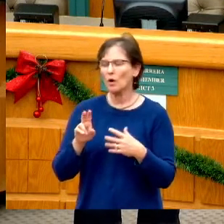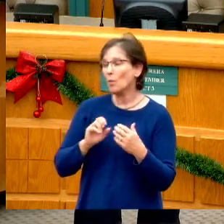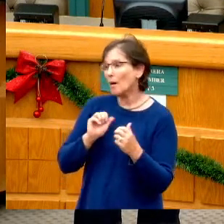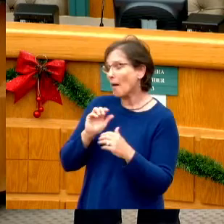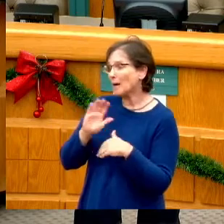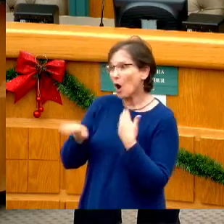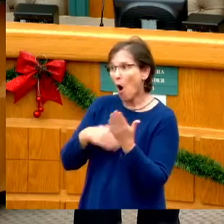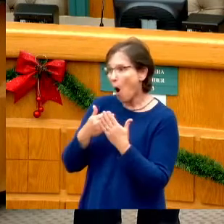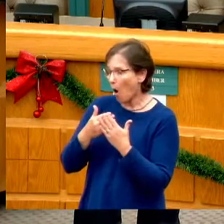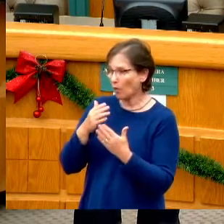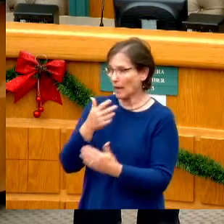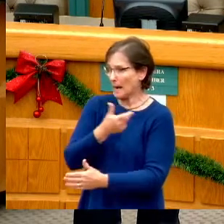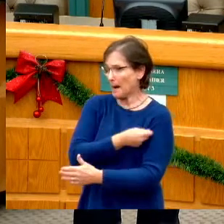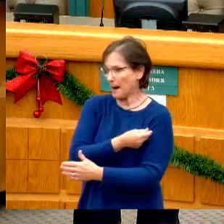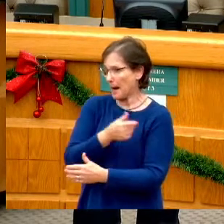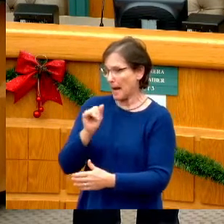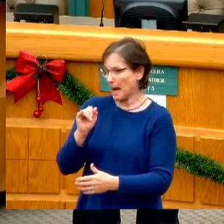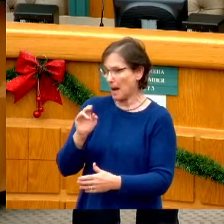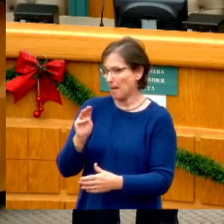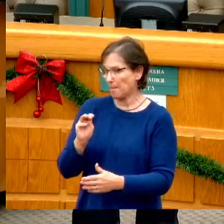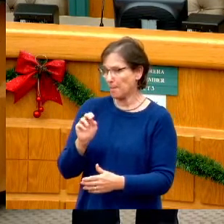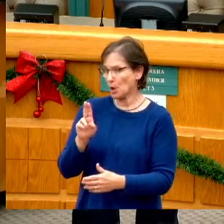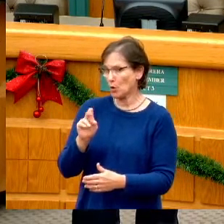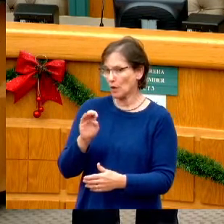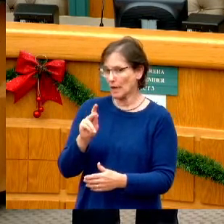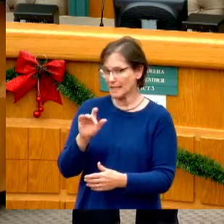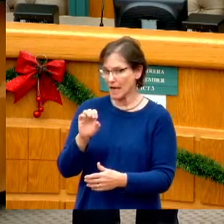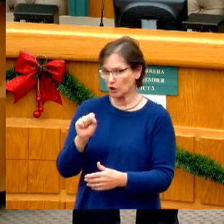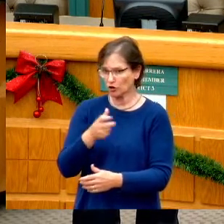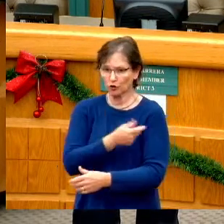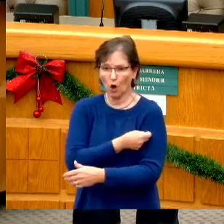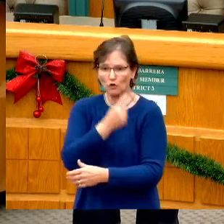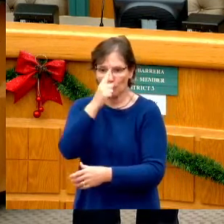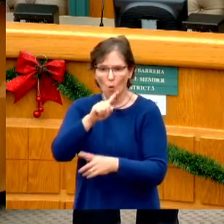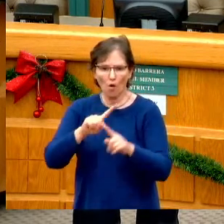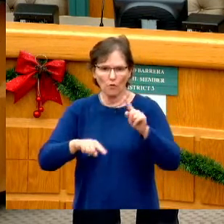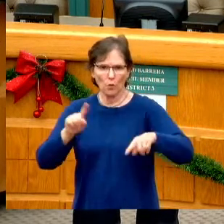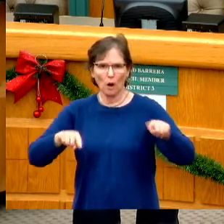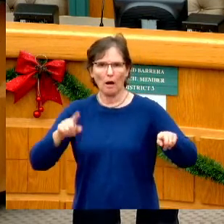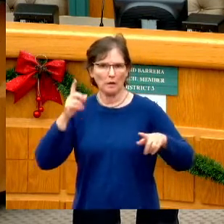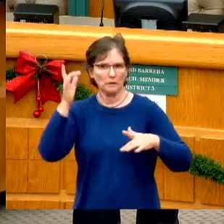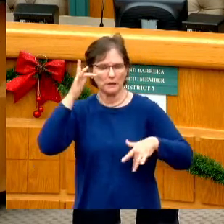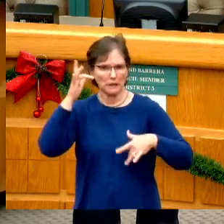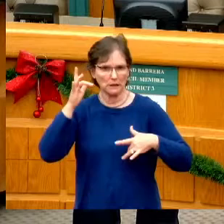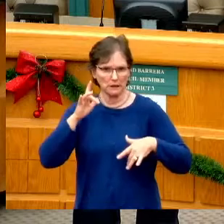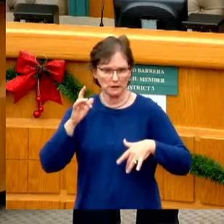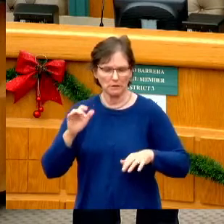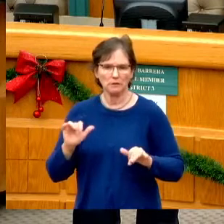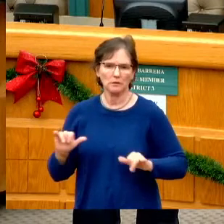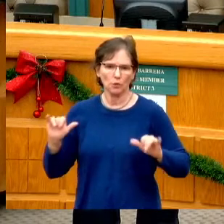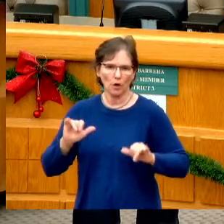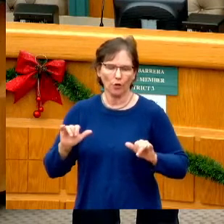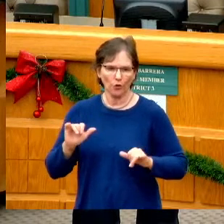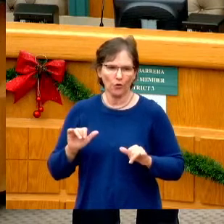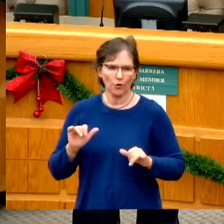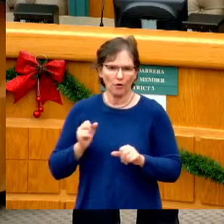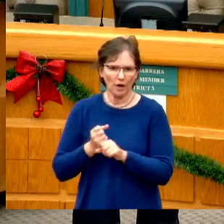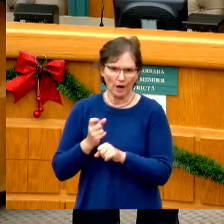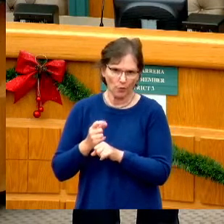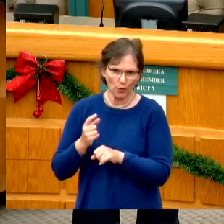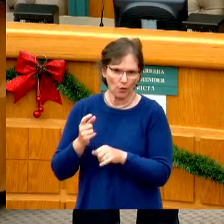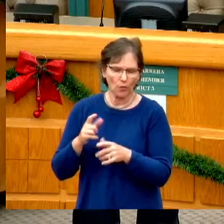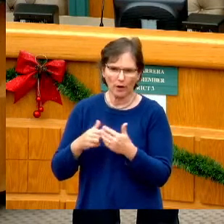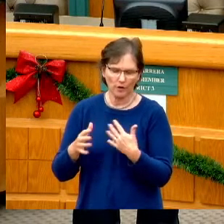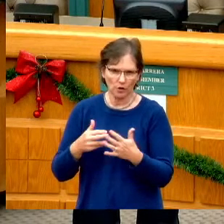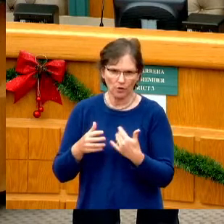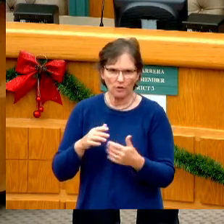immunizations, Okay, just like the okay. regular ones. Right, and so we haven't had, certain services have